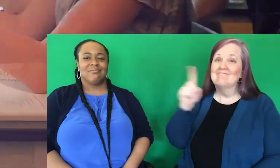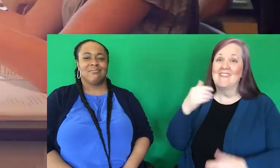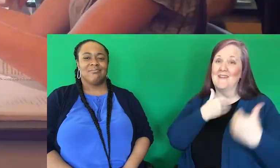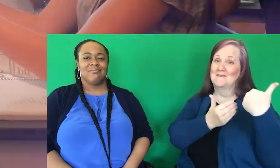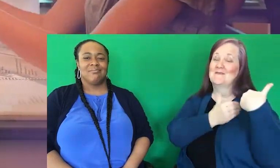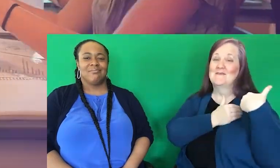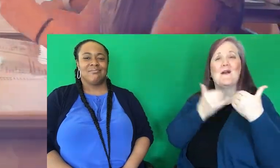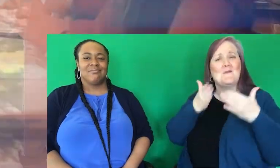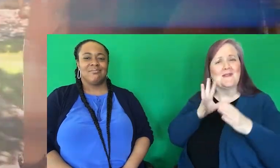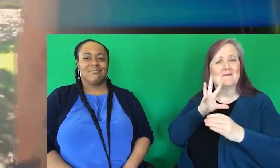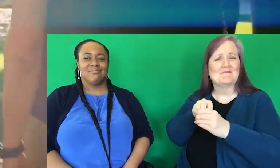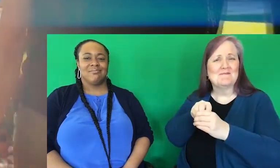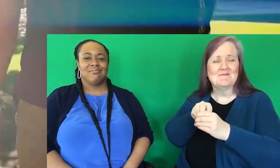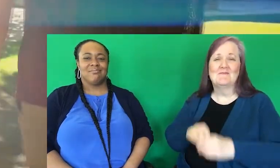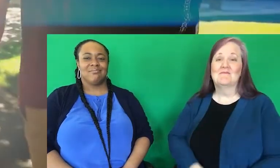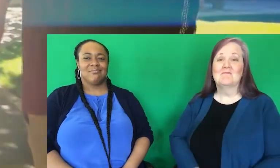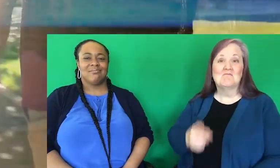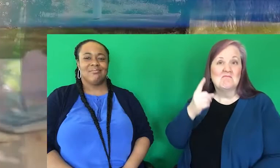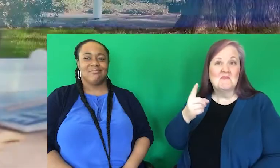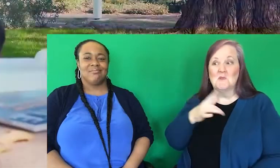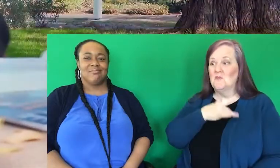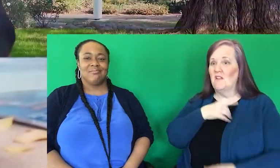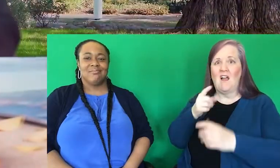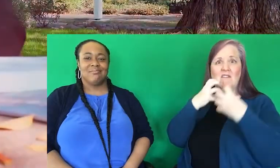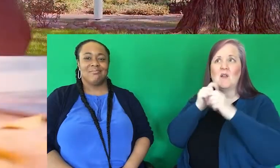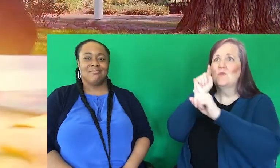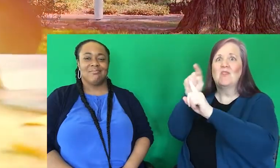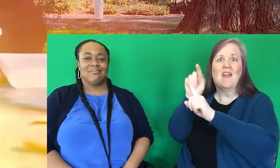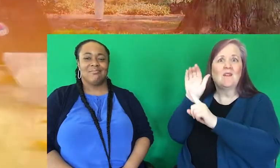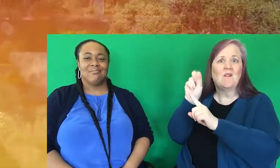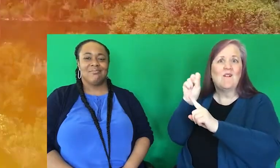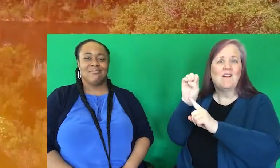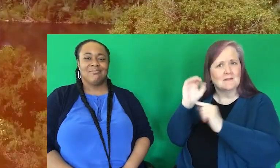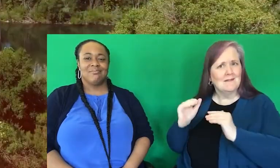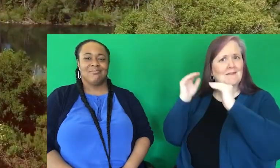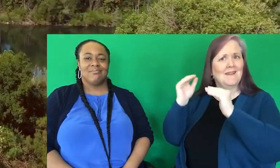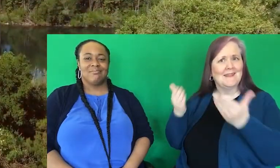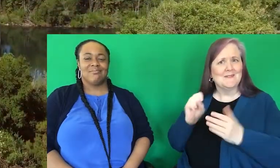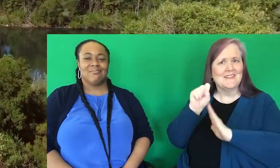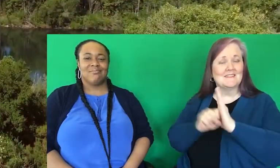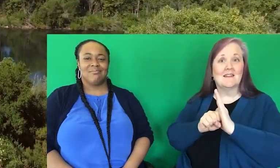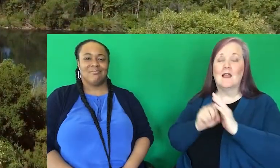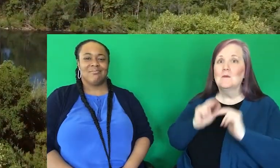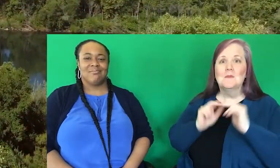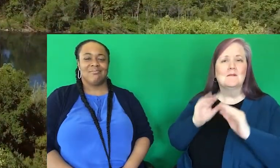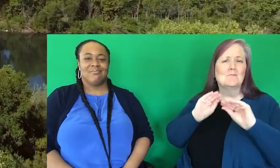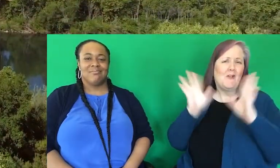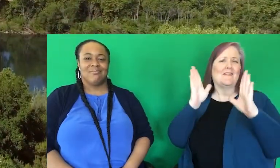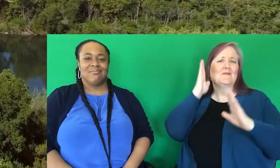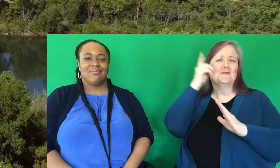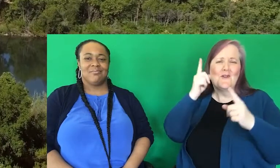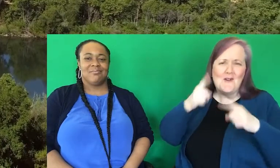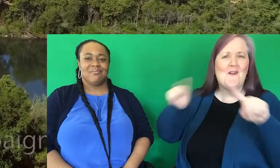world. And there is a role for everyone. Whatever cause you value, you can advance it through Sac State and